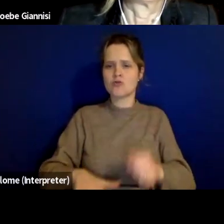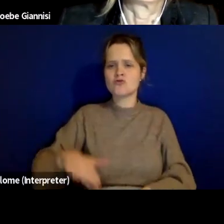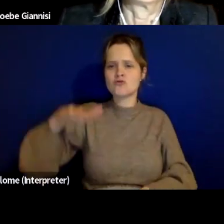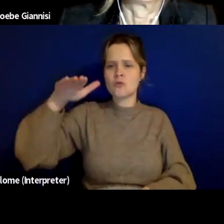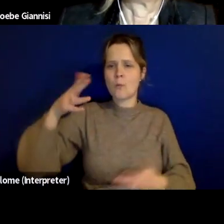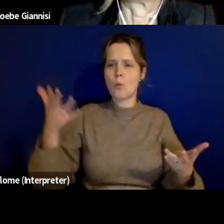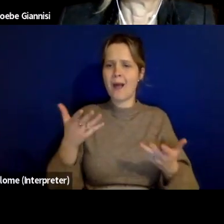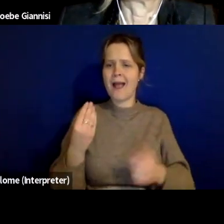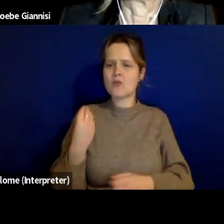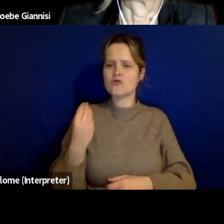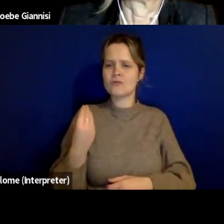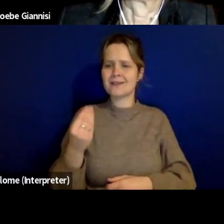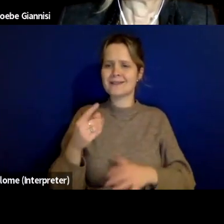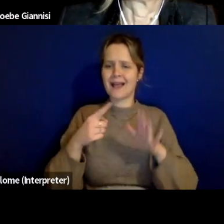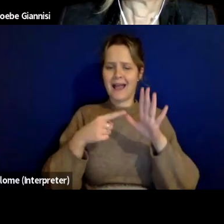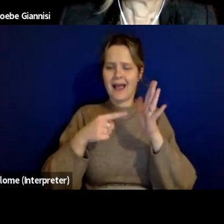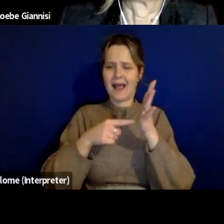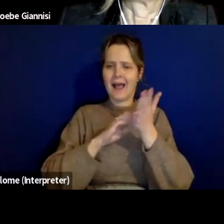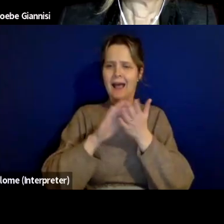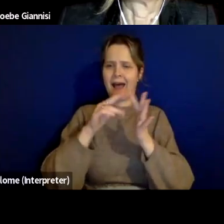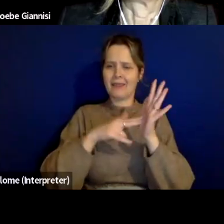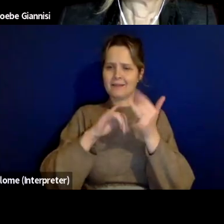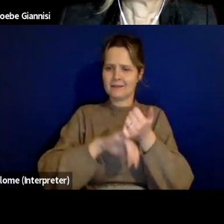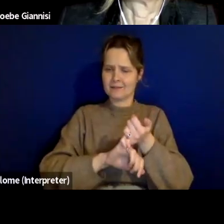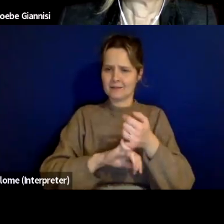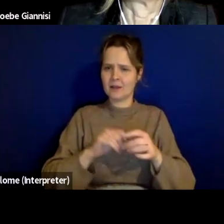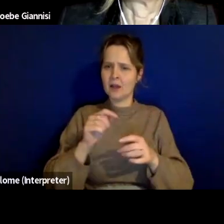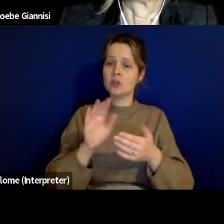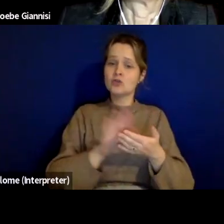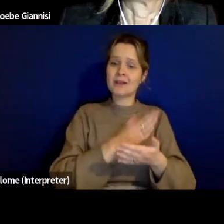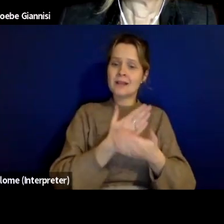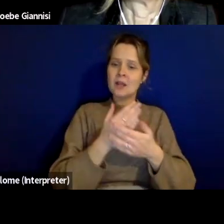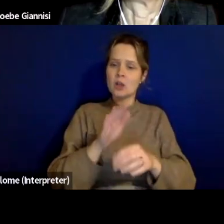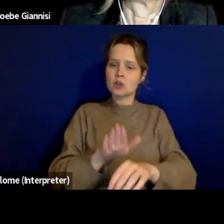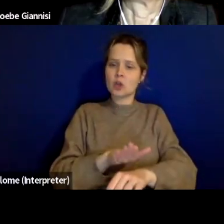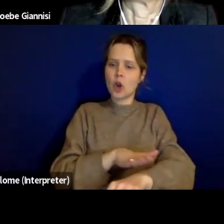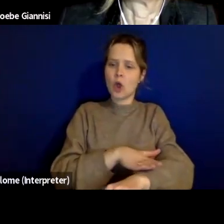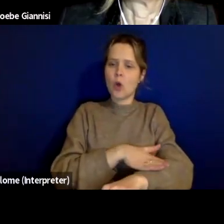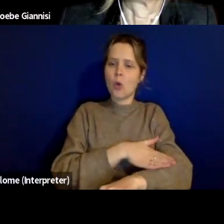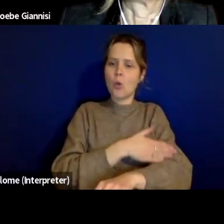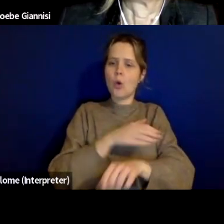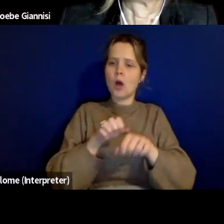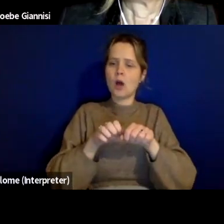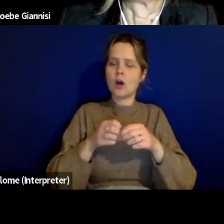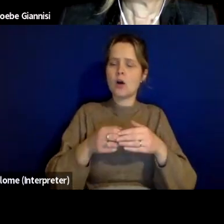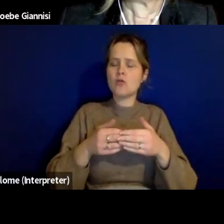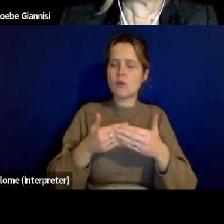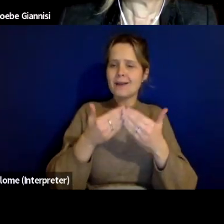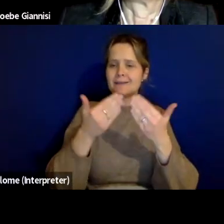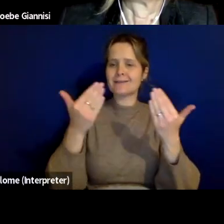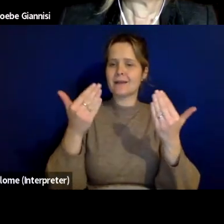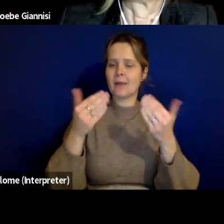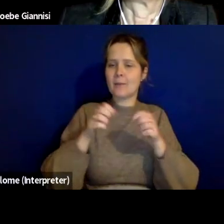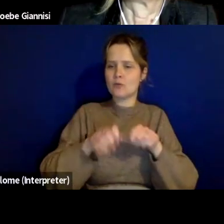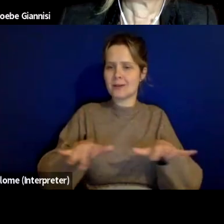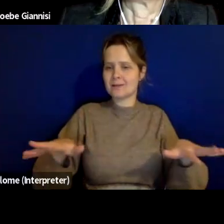Greece. She is the translator of The Slow Horizon That Breathes. Her biography says, after a tumultuous